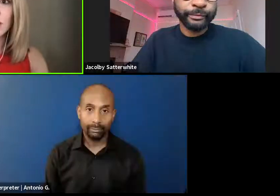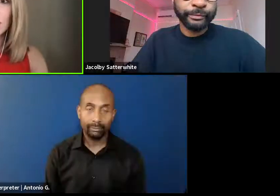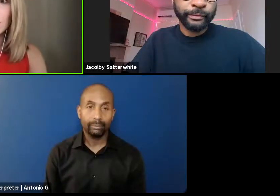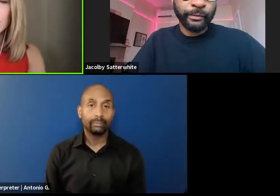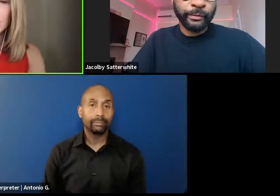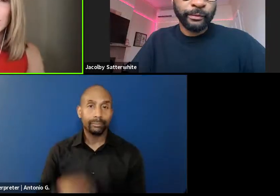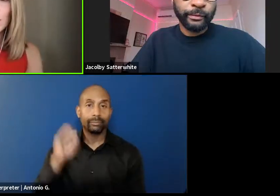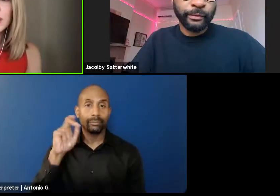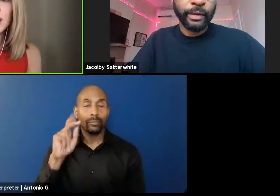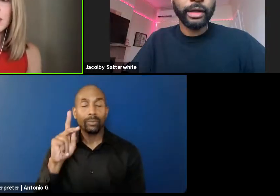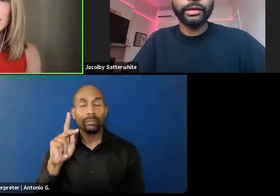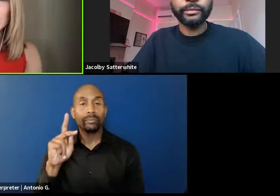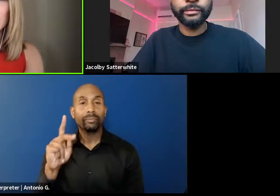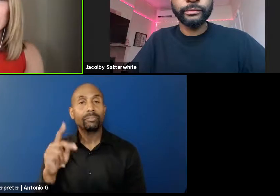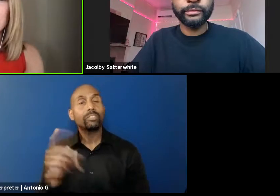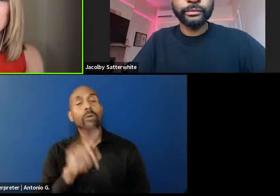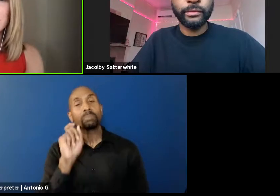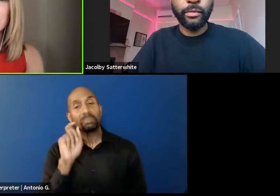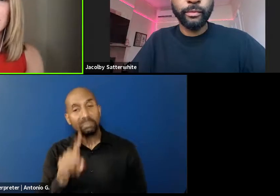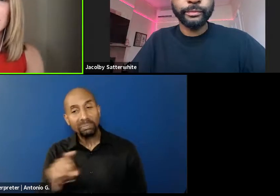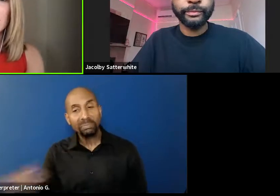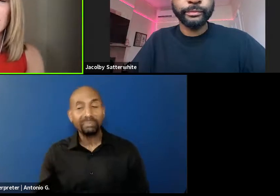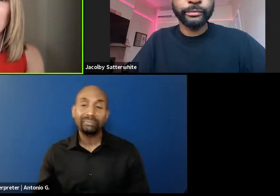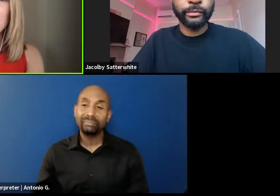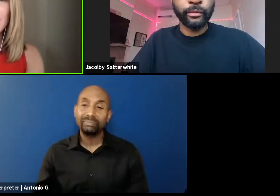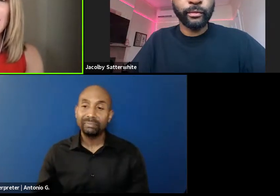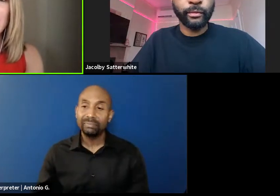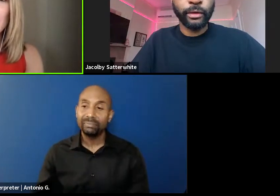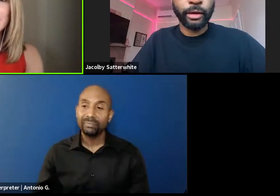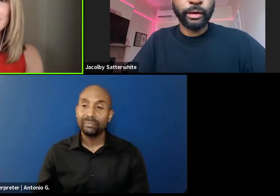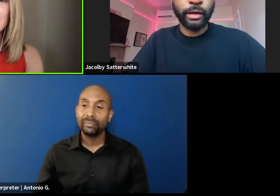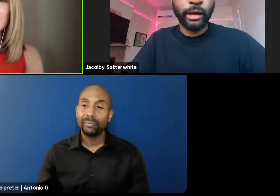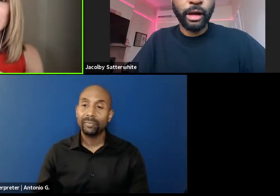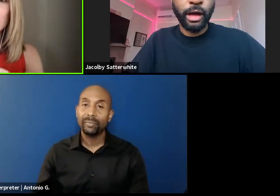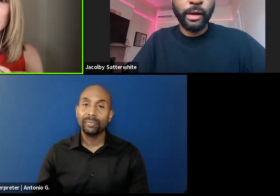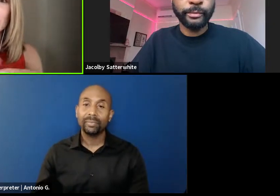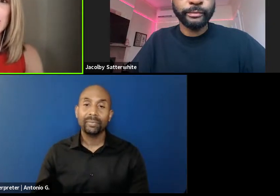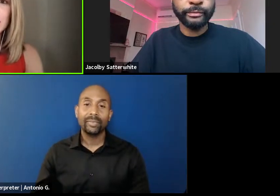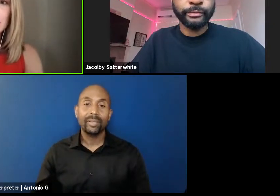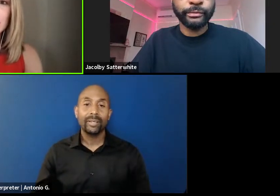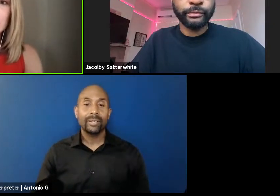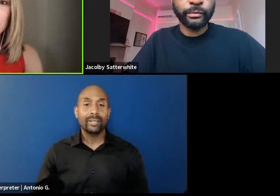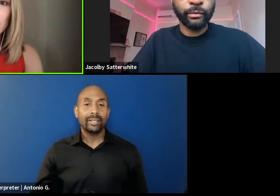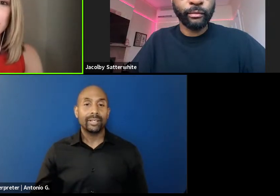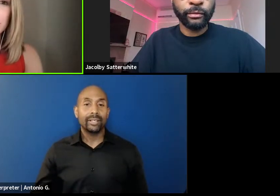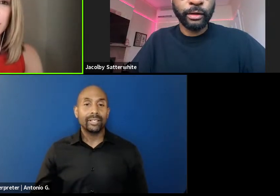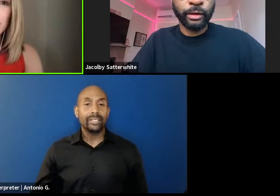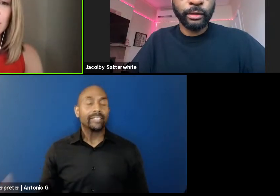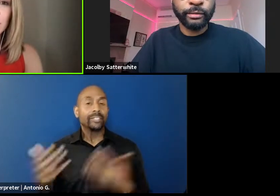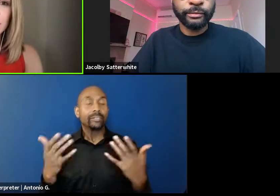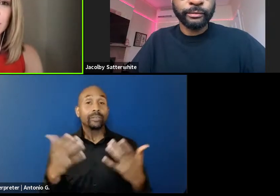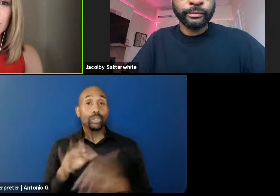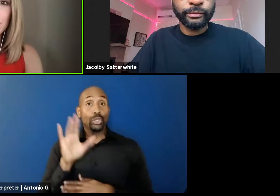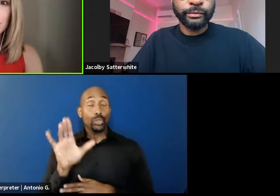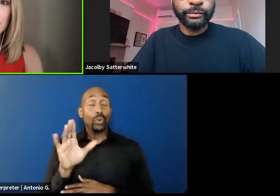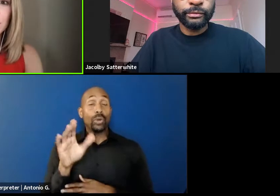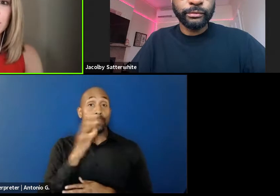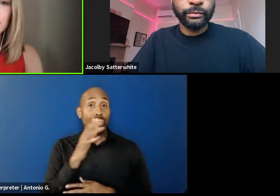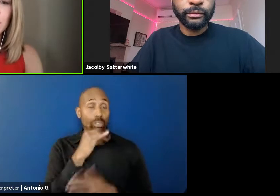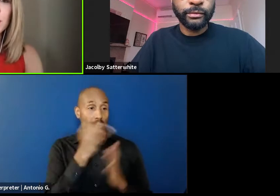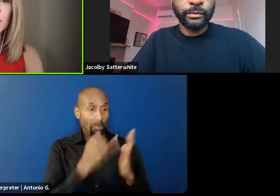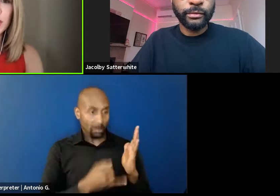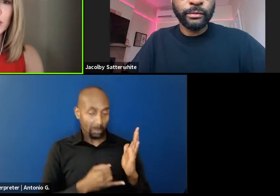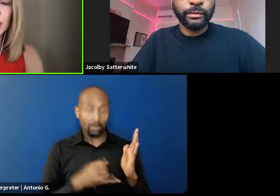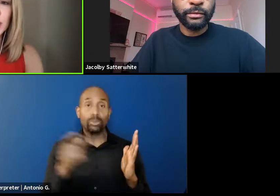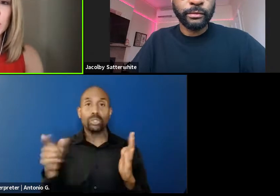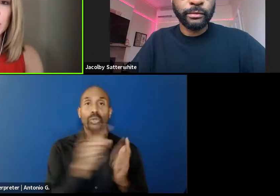Okay, so I wanted to ask you about how exactly you translated your mother's pen drawings into 3D animations.